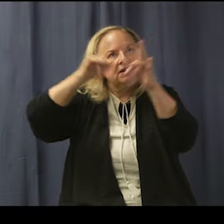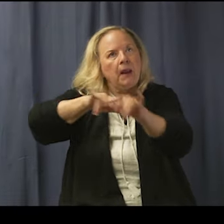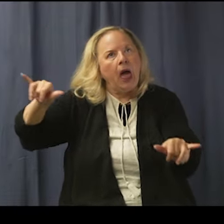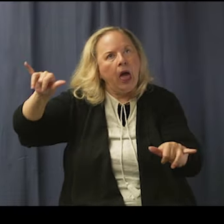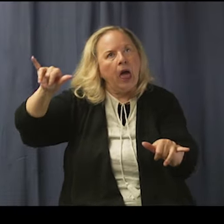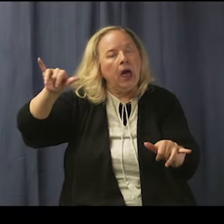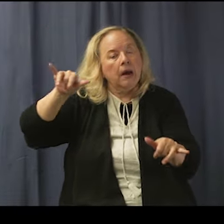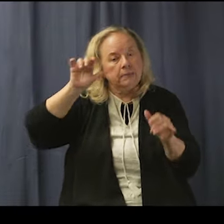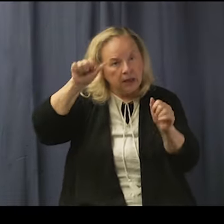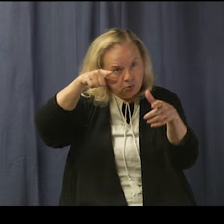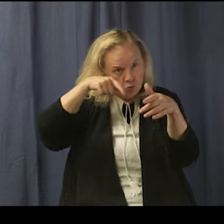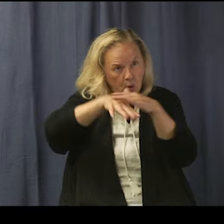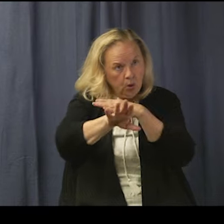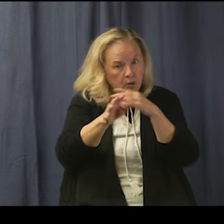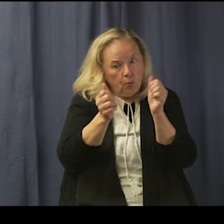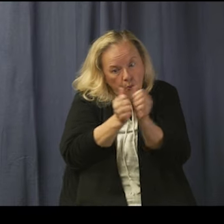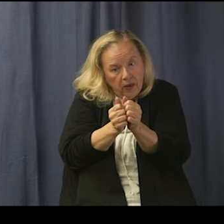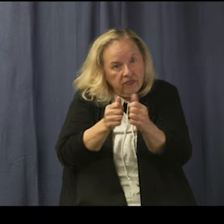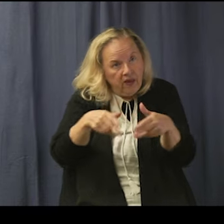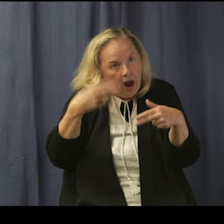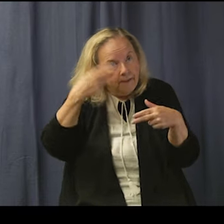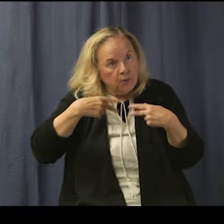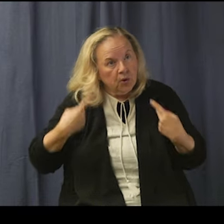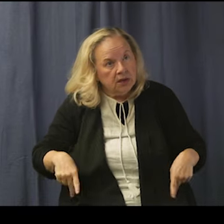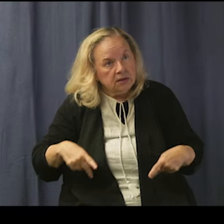many people can go in the tabernacle when the high priest goes in?